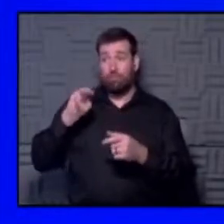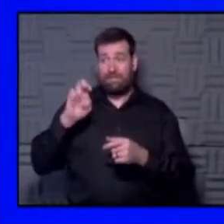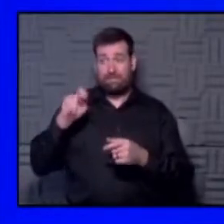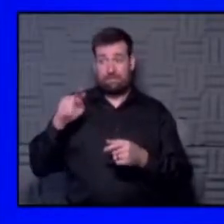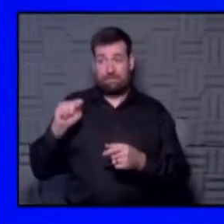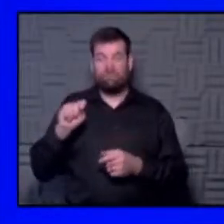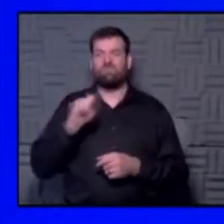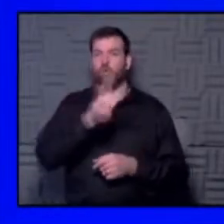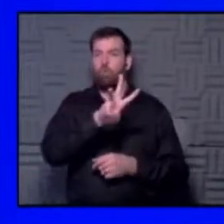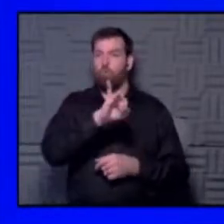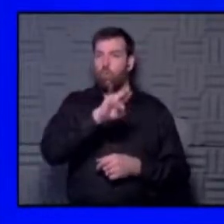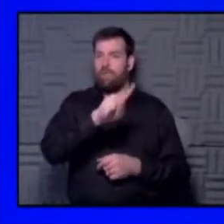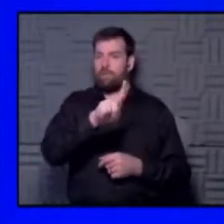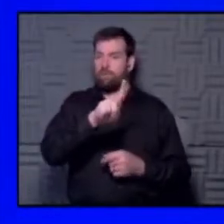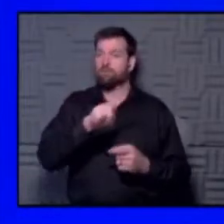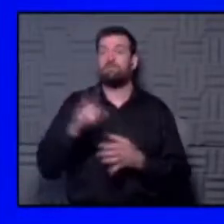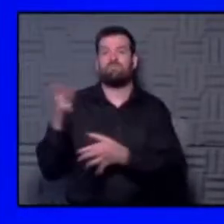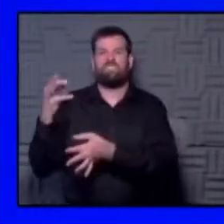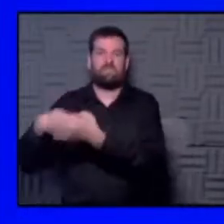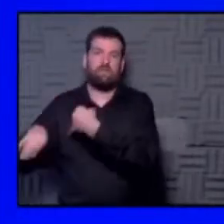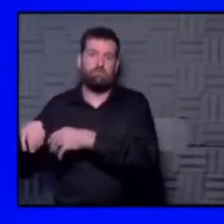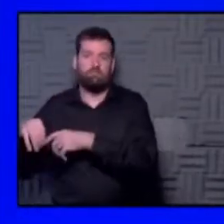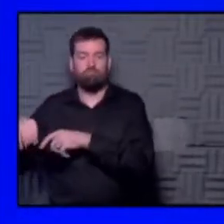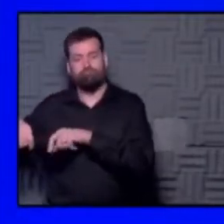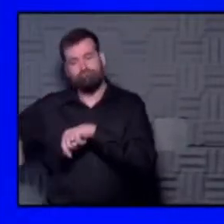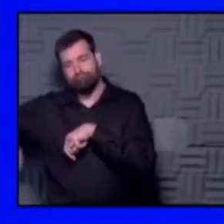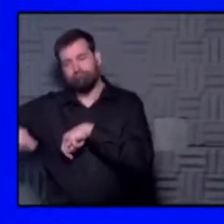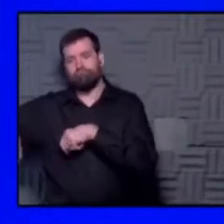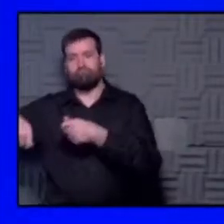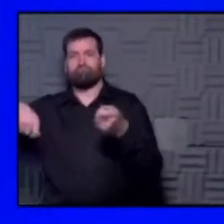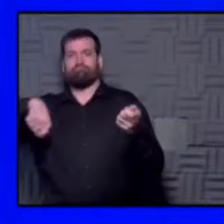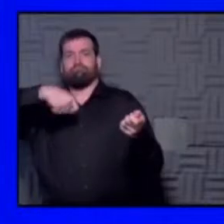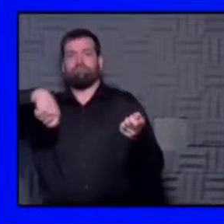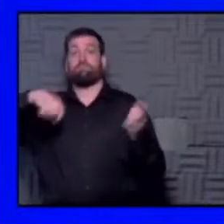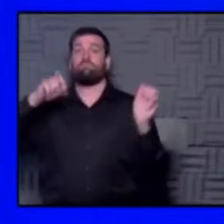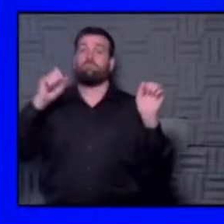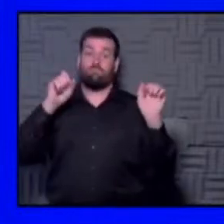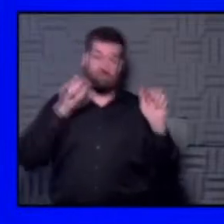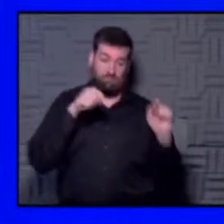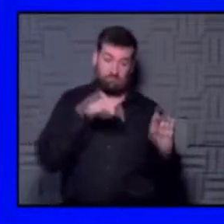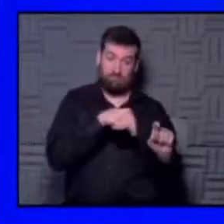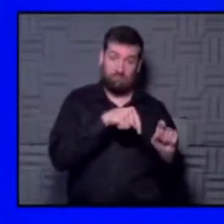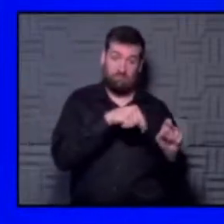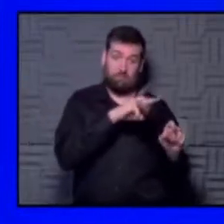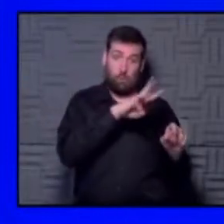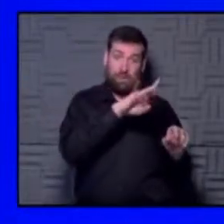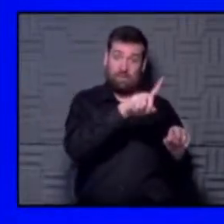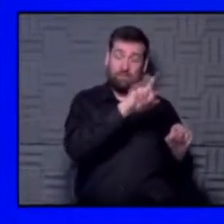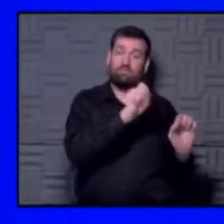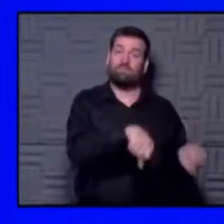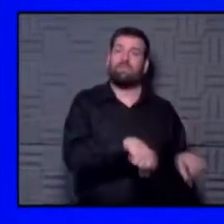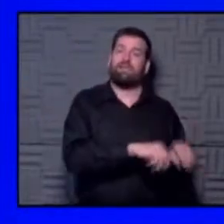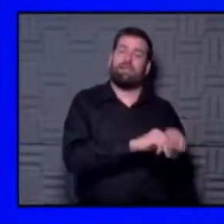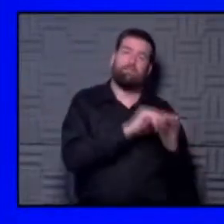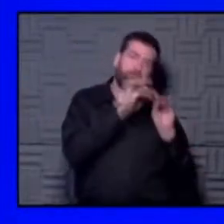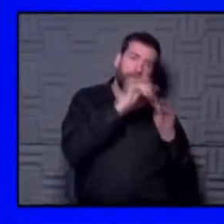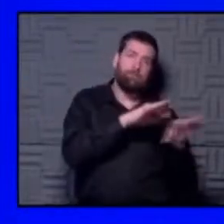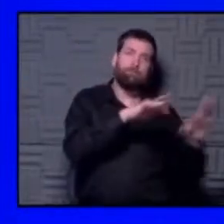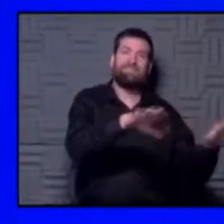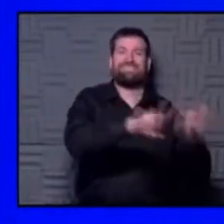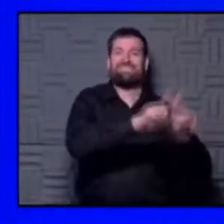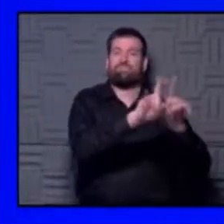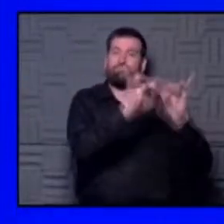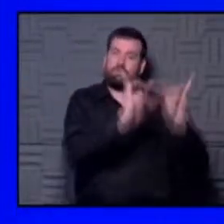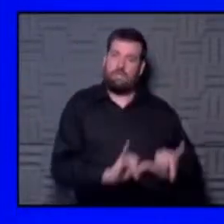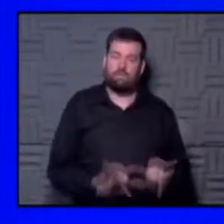instruments, as opposed to the strings or violins. But we know that they can disperse different sizes of particles compared